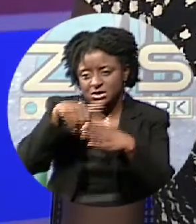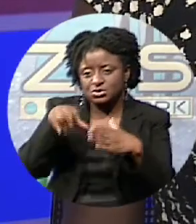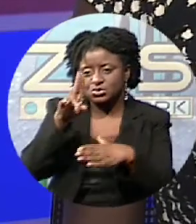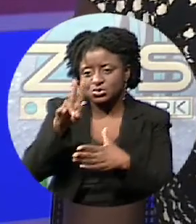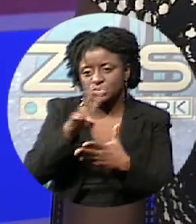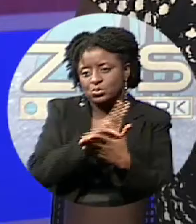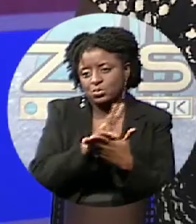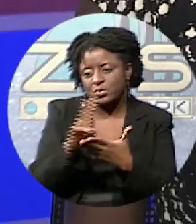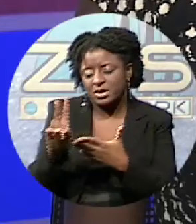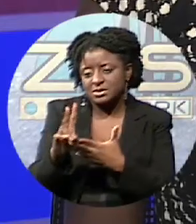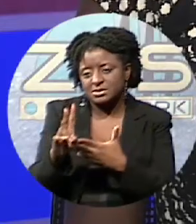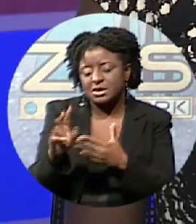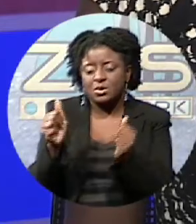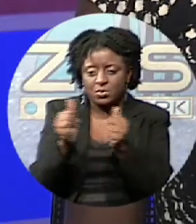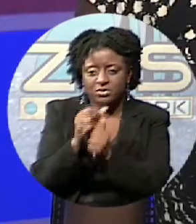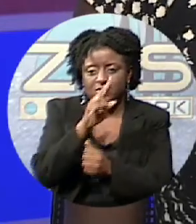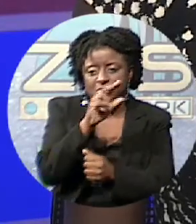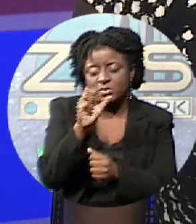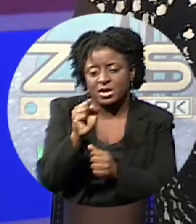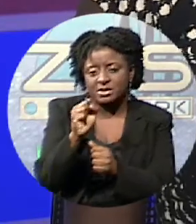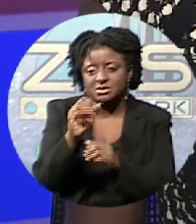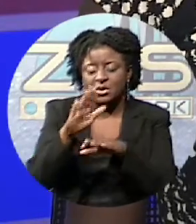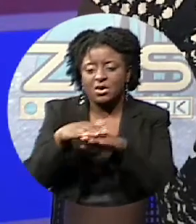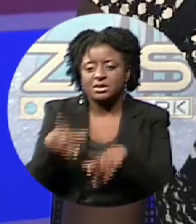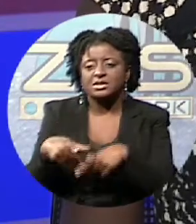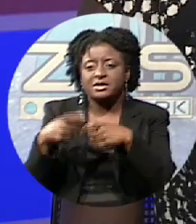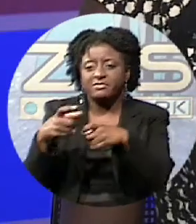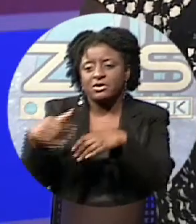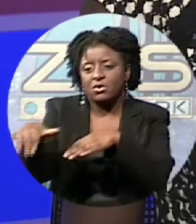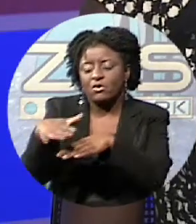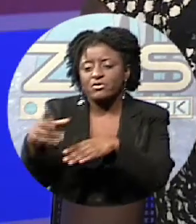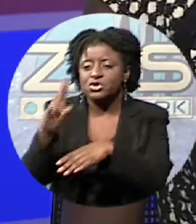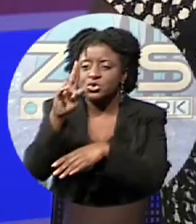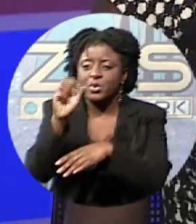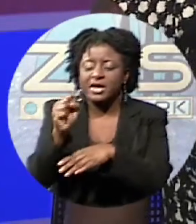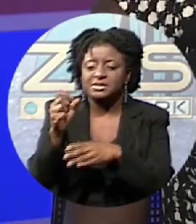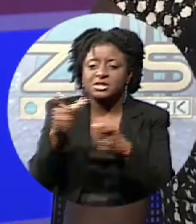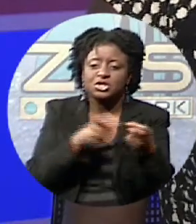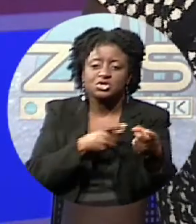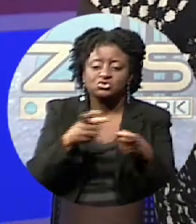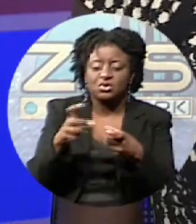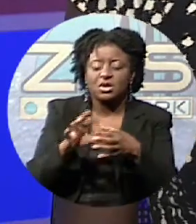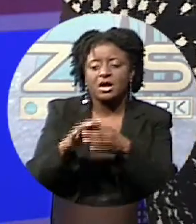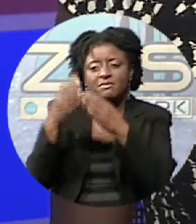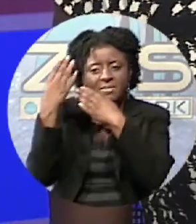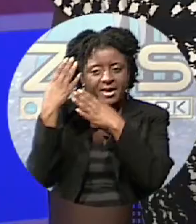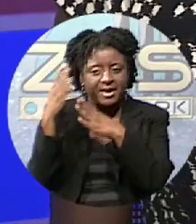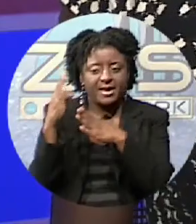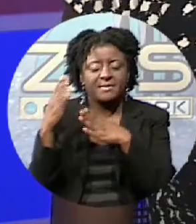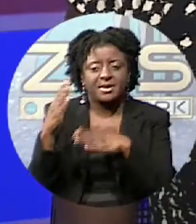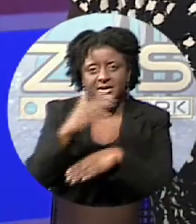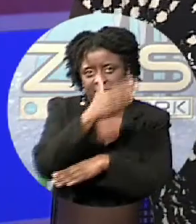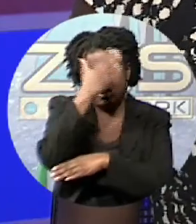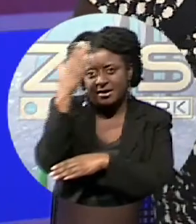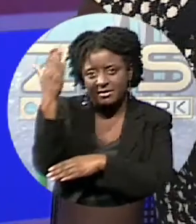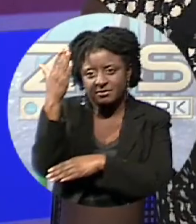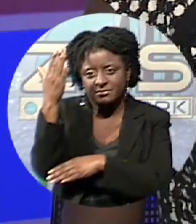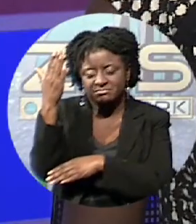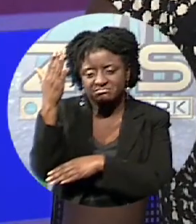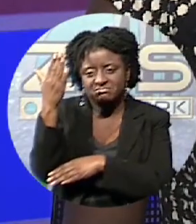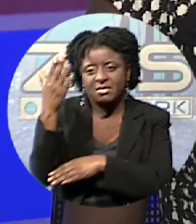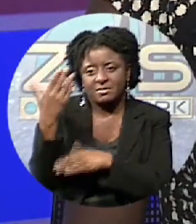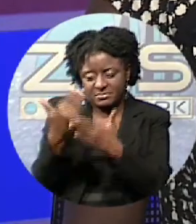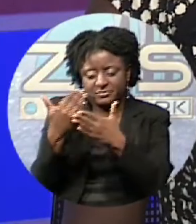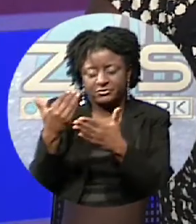on the process of handing over U.S. control of Bahamian airspace to the Bahamas. Minister of Transport and Aviation Glenys Hannah Martin is